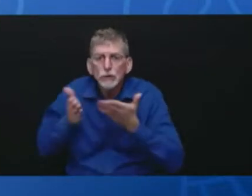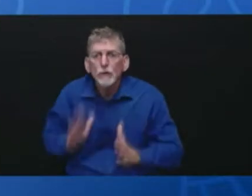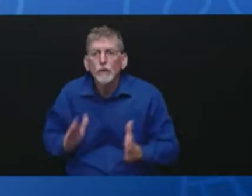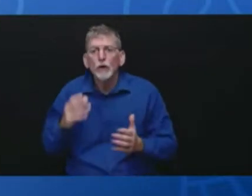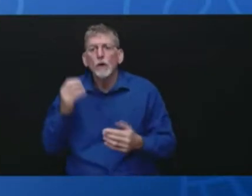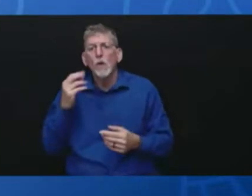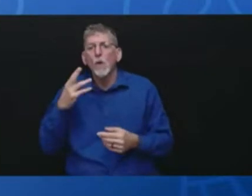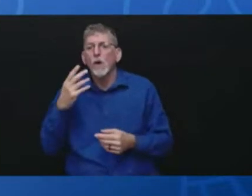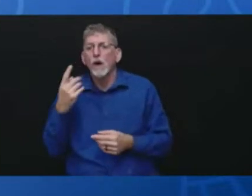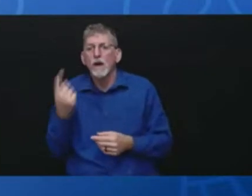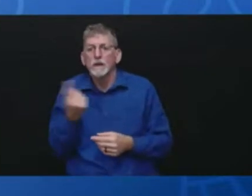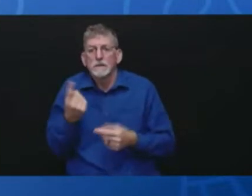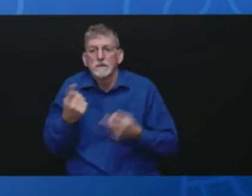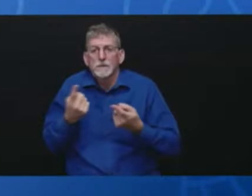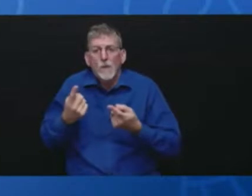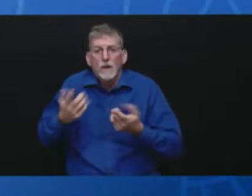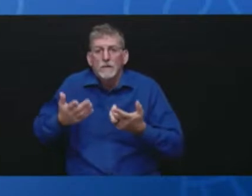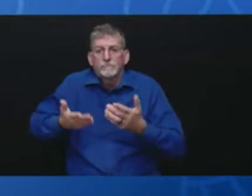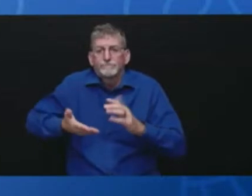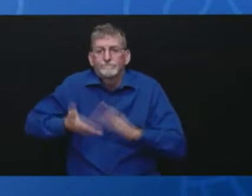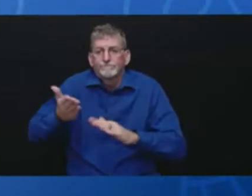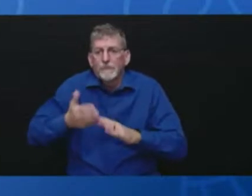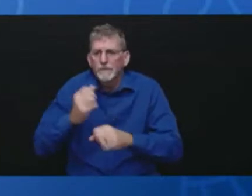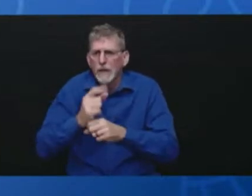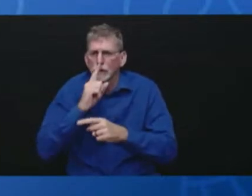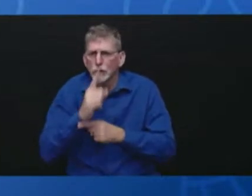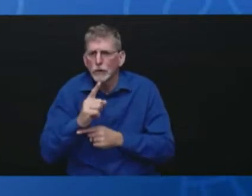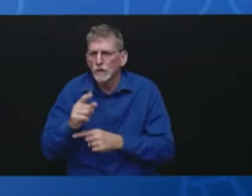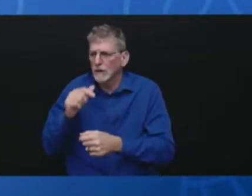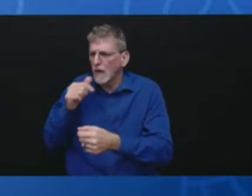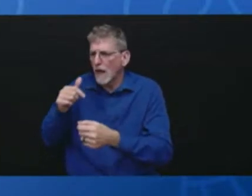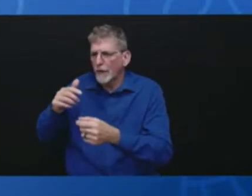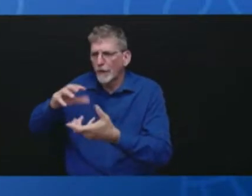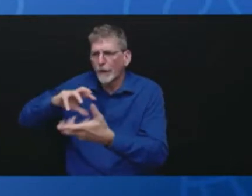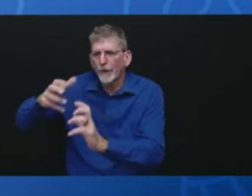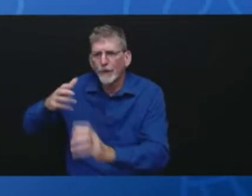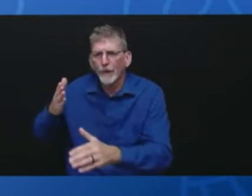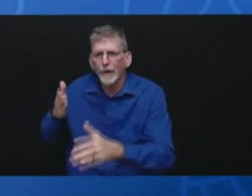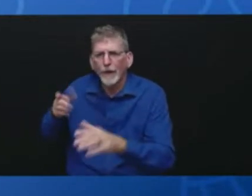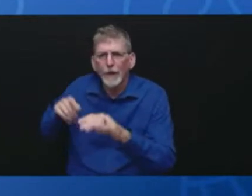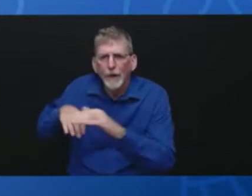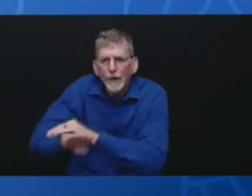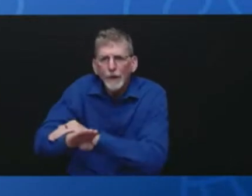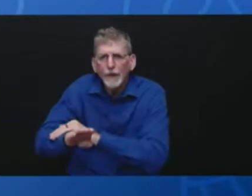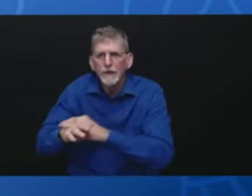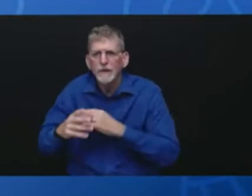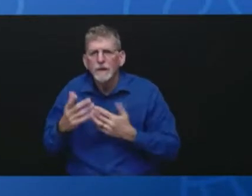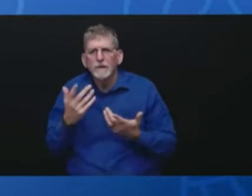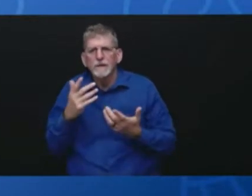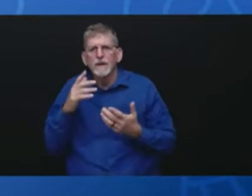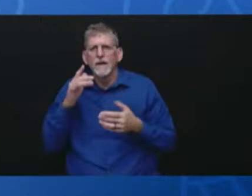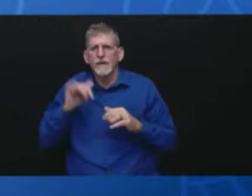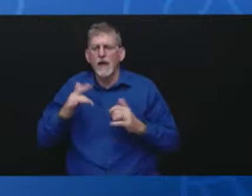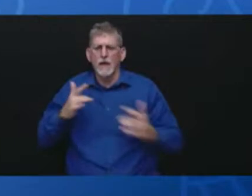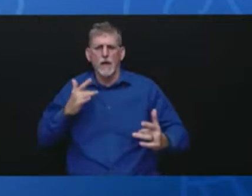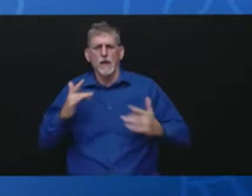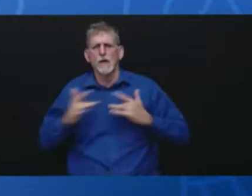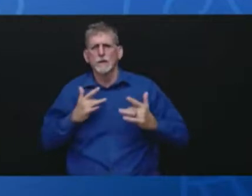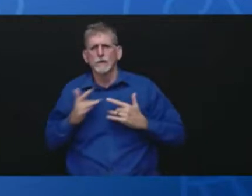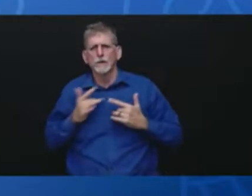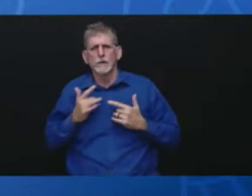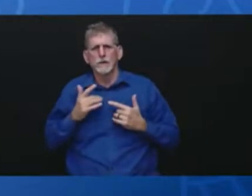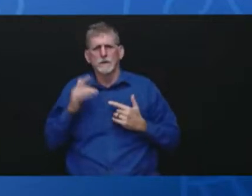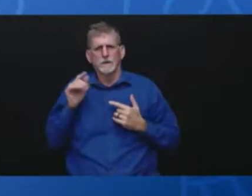government in terms of making sure that it's not being tampered with? And is there a concern that with that particular